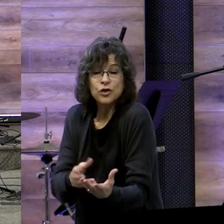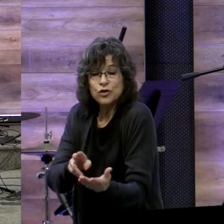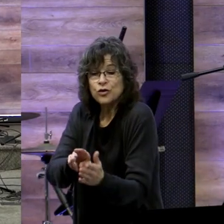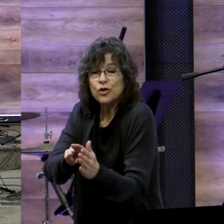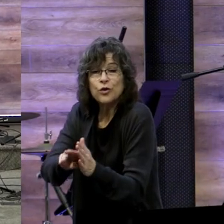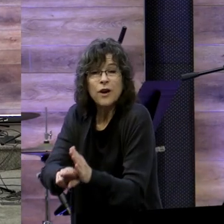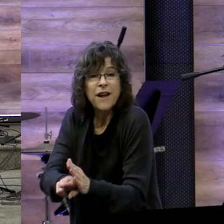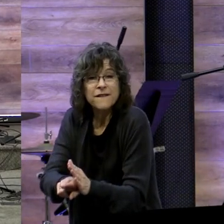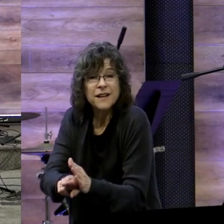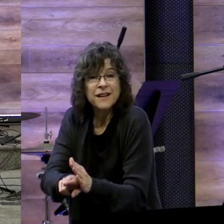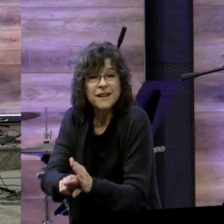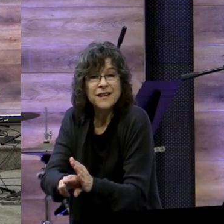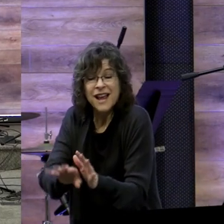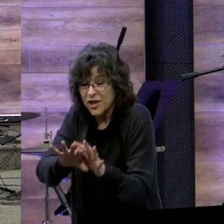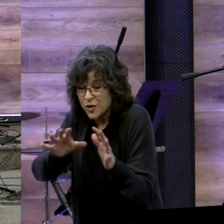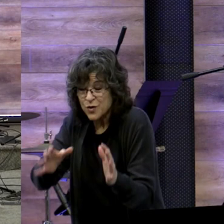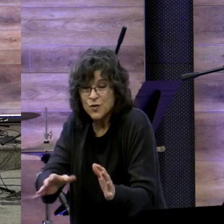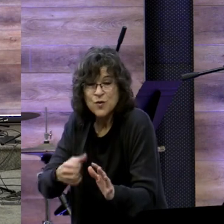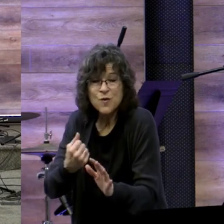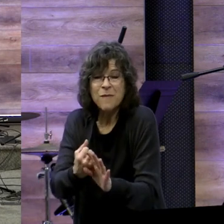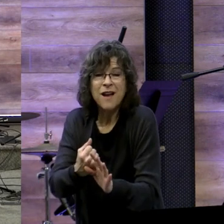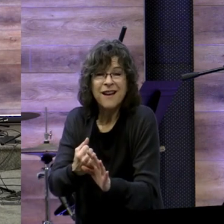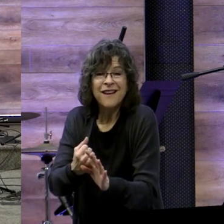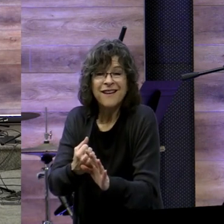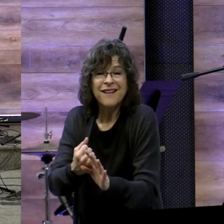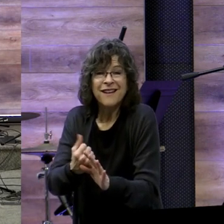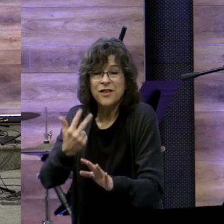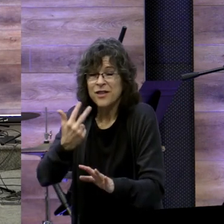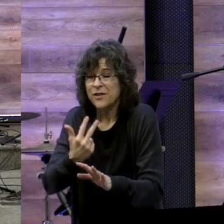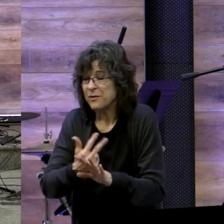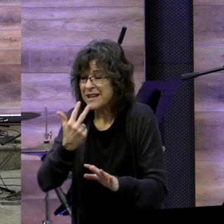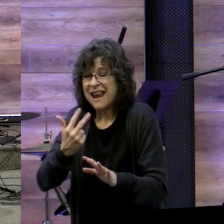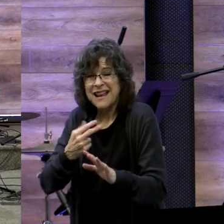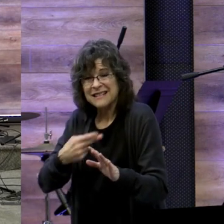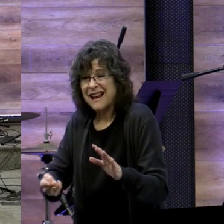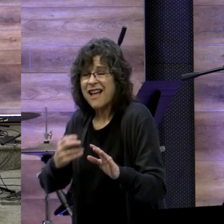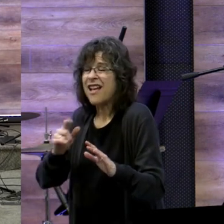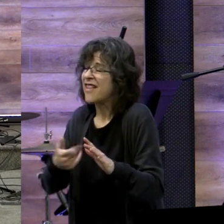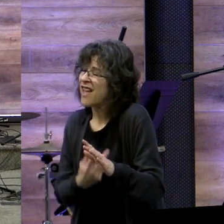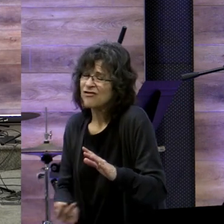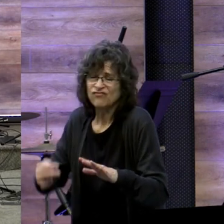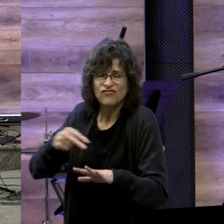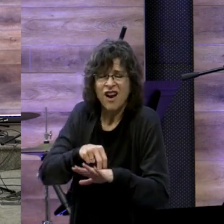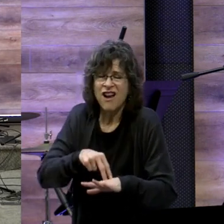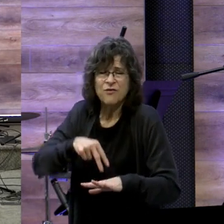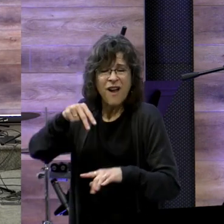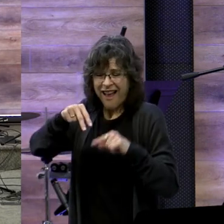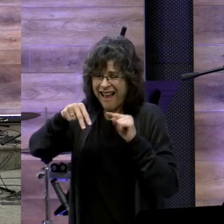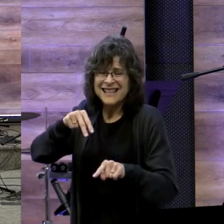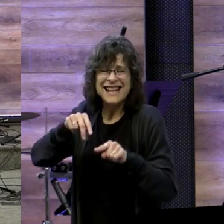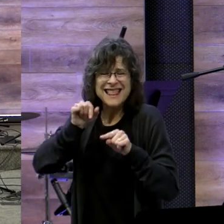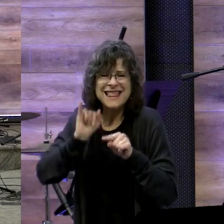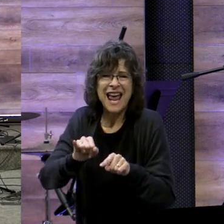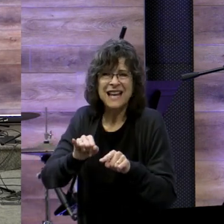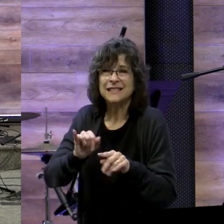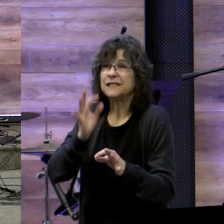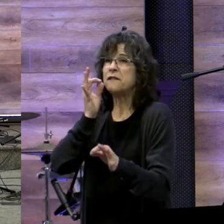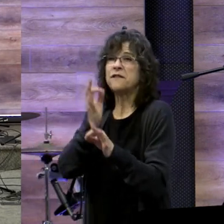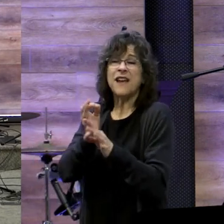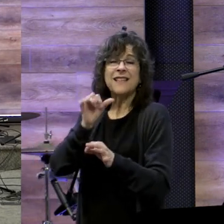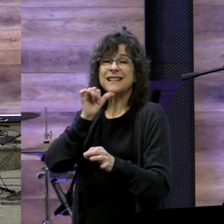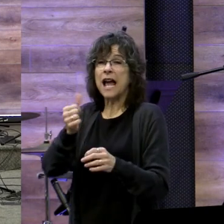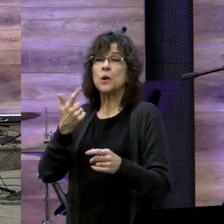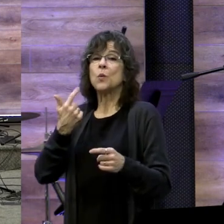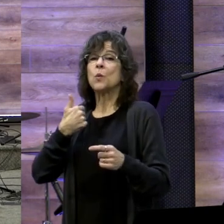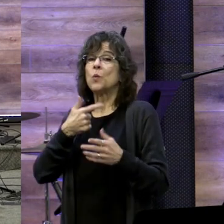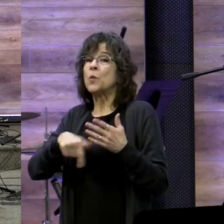by rising in victory over Satan's sin and death itself, that by faith in what he has done, not by what we do, by faith in